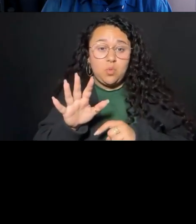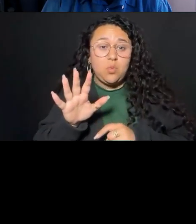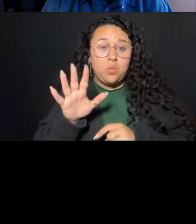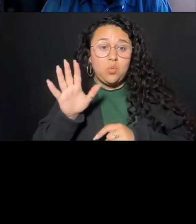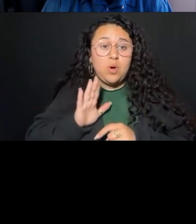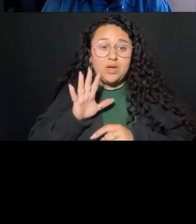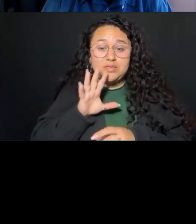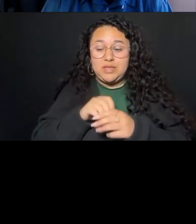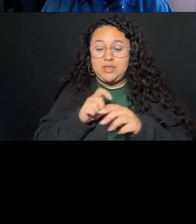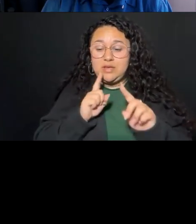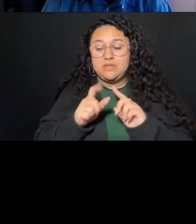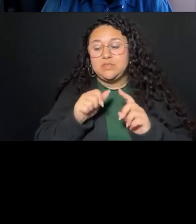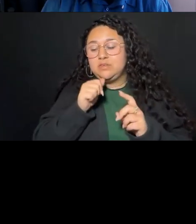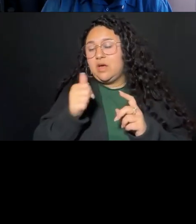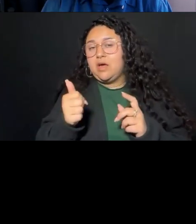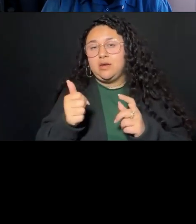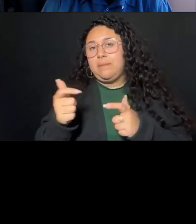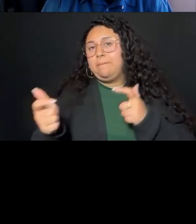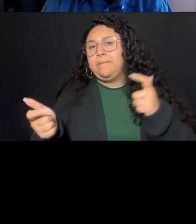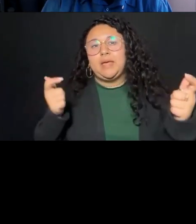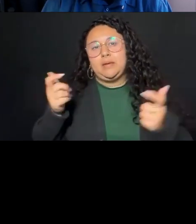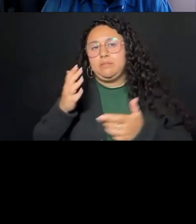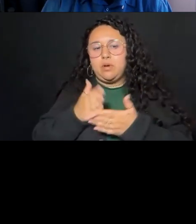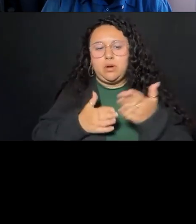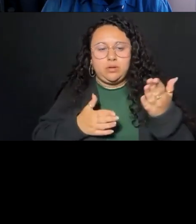an overwhelmingly like